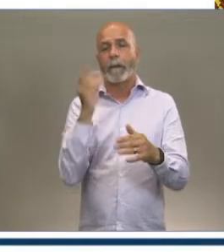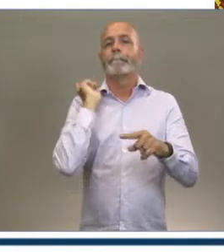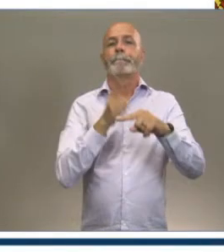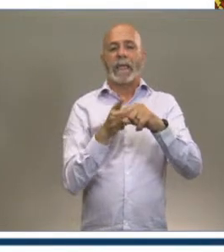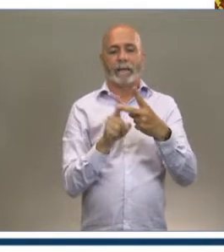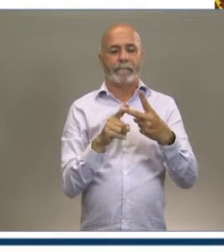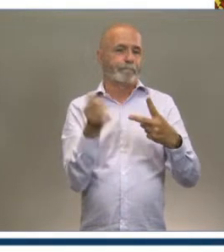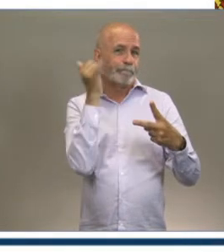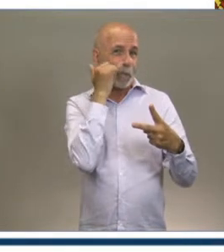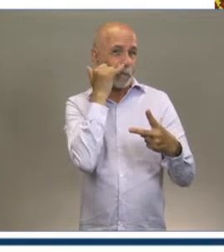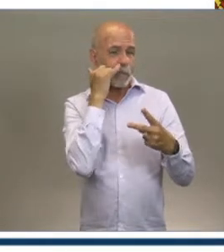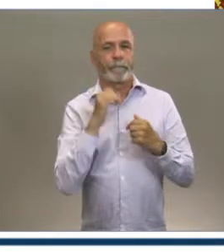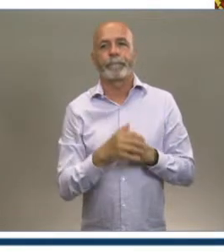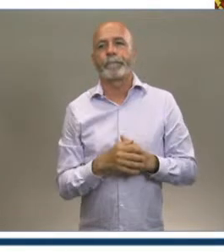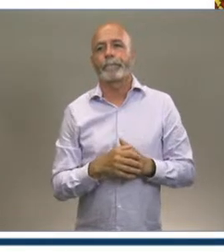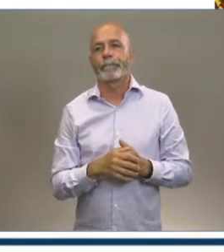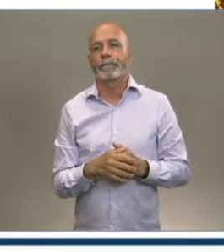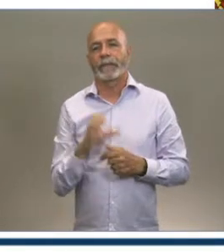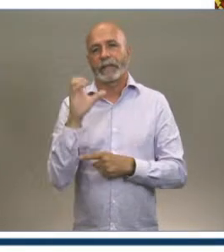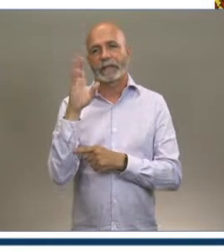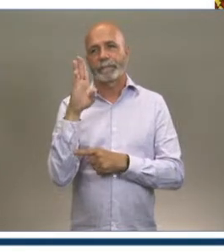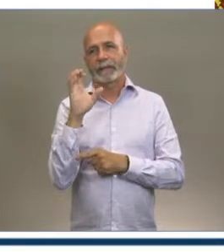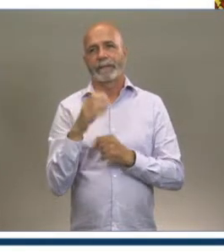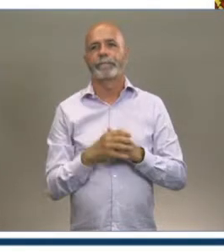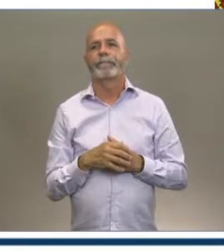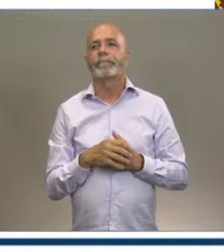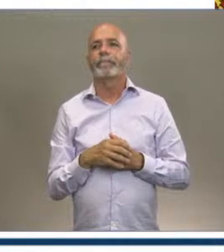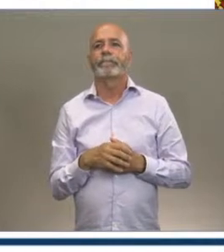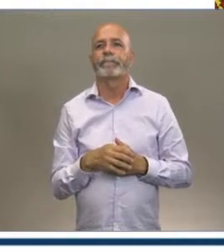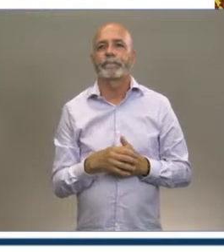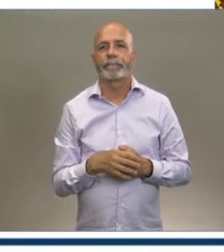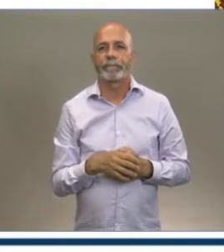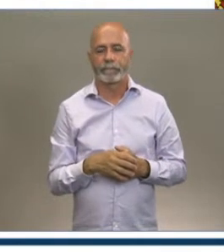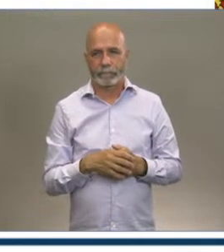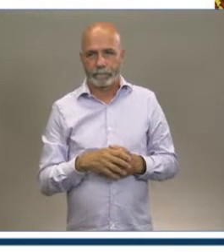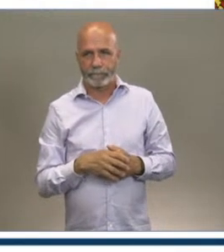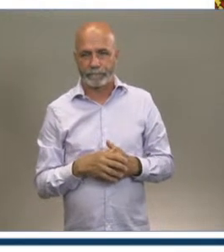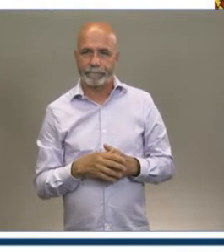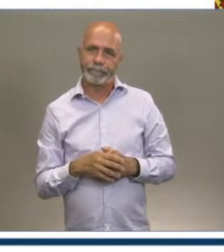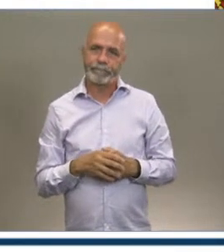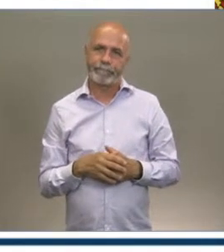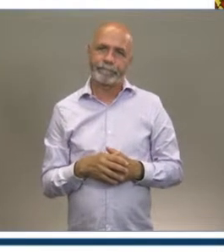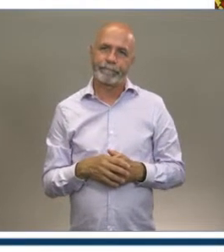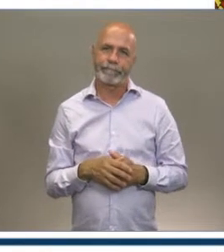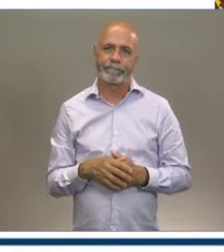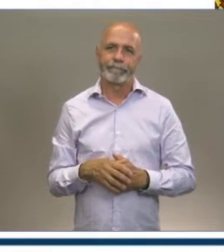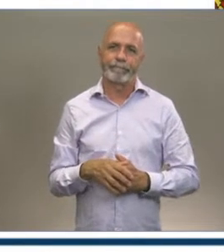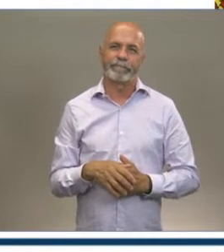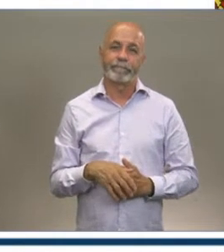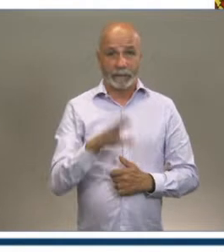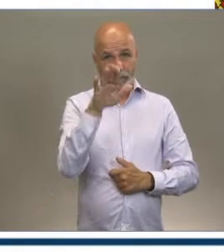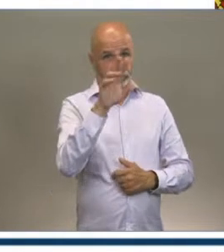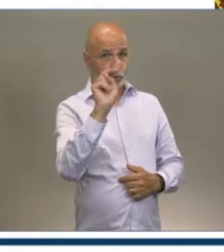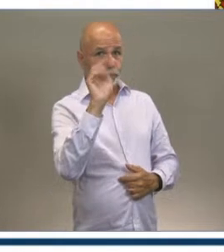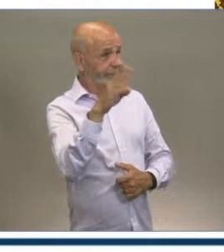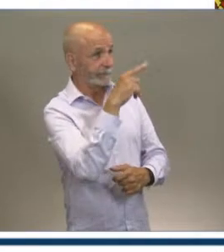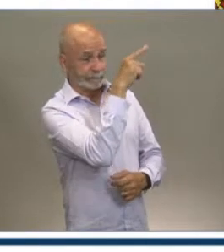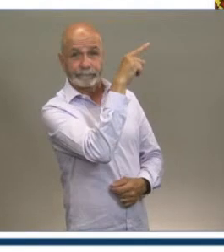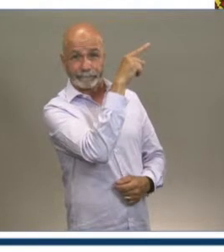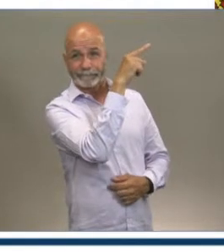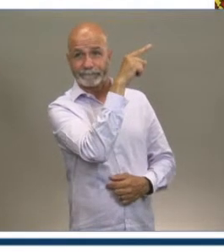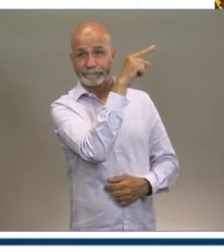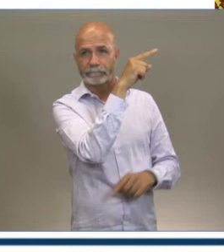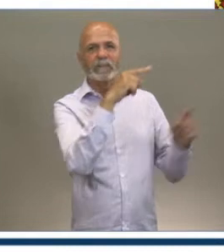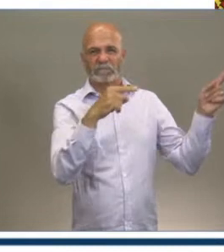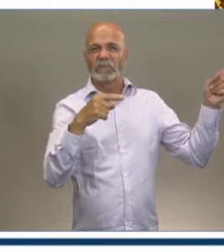allotted, starting with CBC's Mike Gorman. Premier, New Brunswick's plan isn't new. We've known about it for the